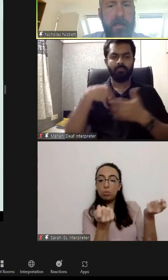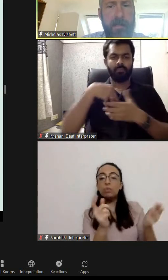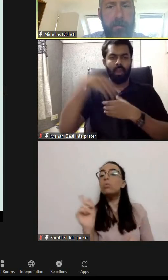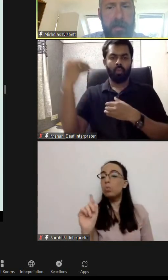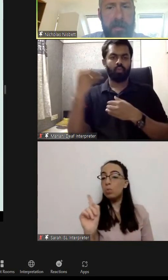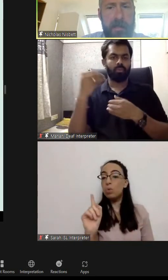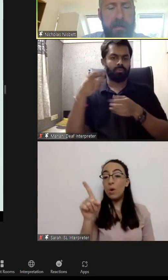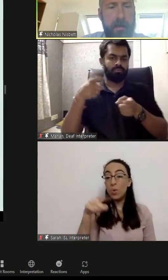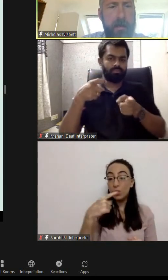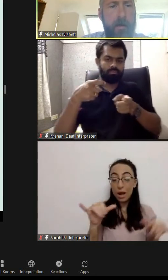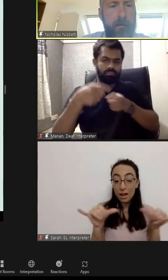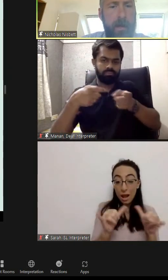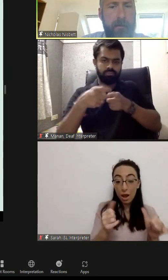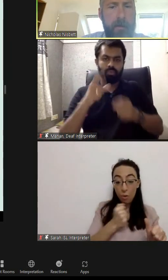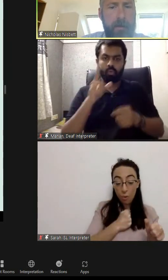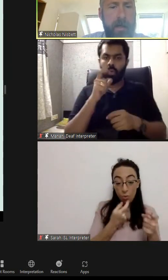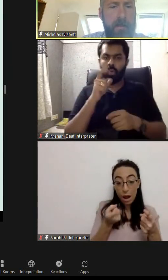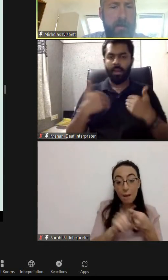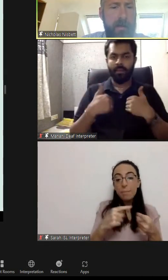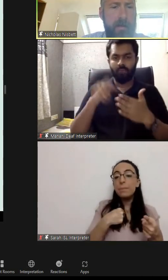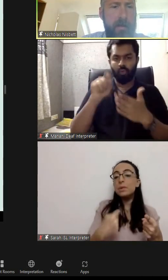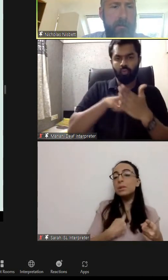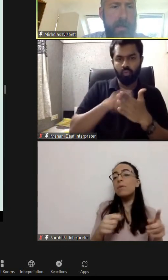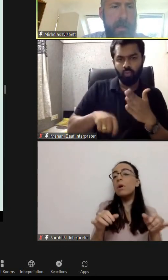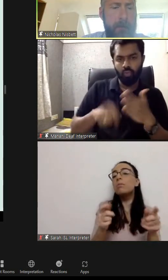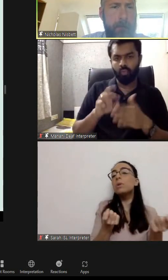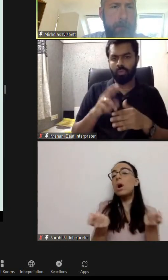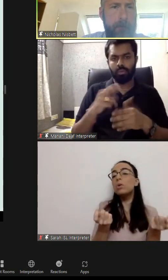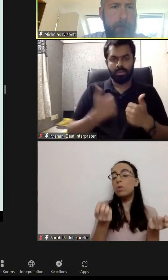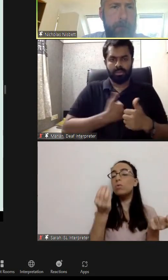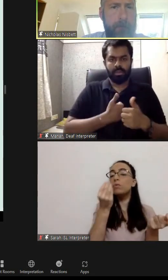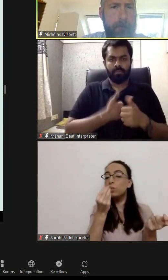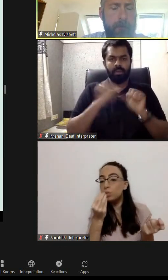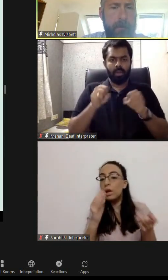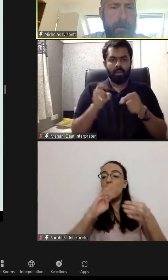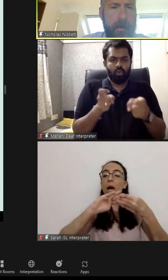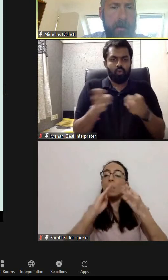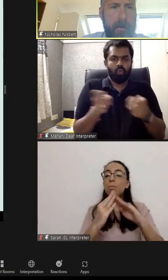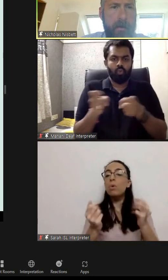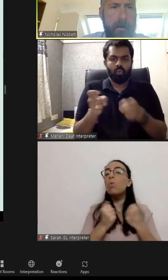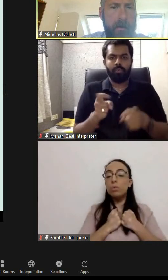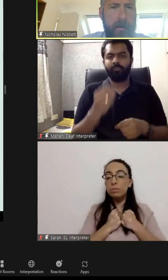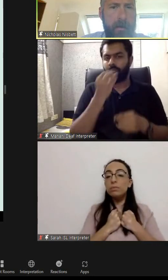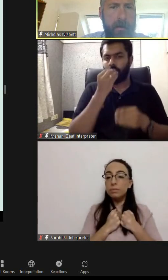by affected communities of their food and nutrition sovereignty.